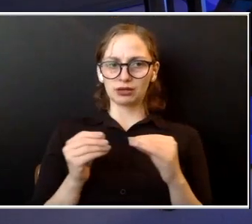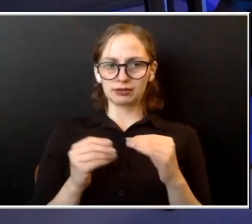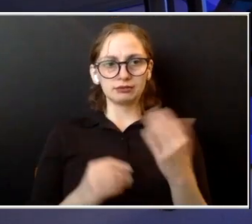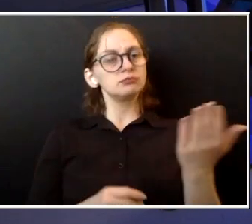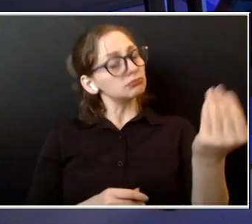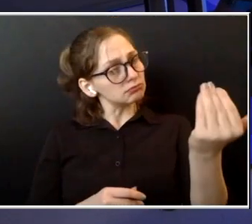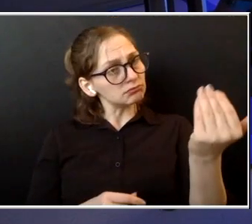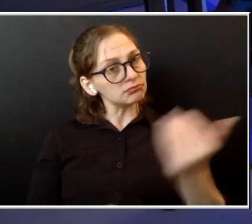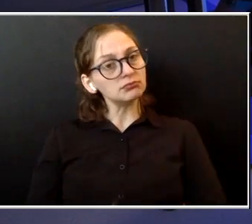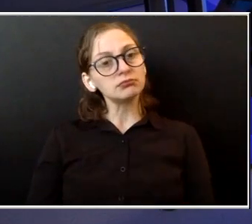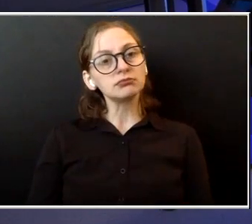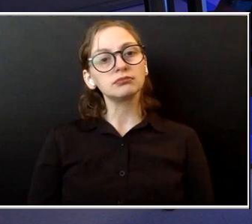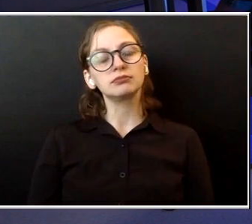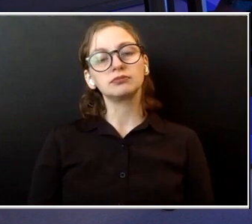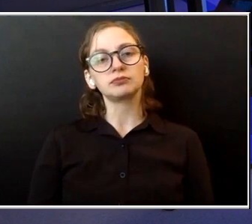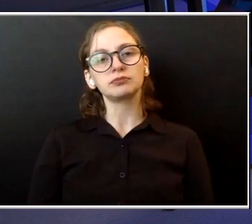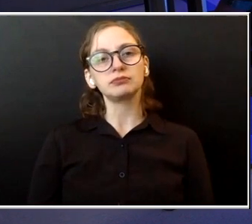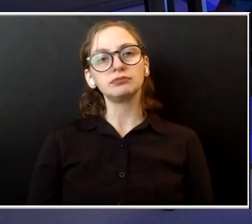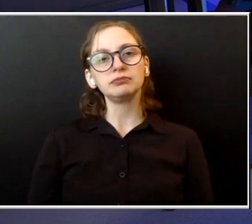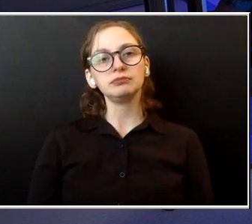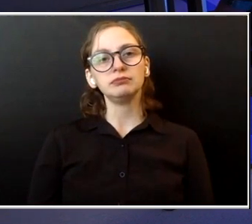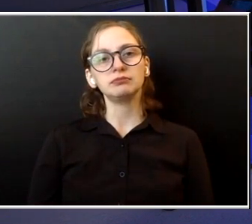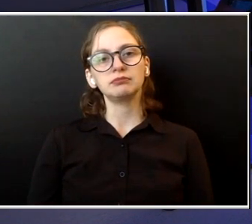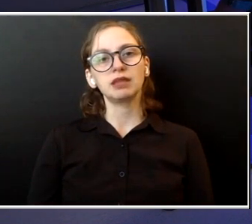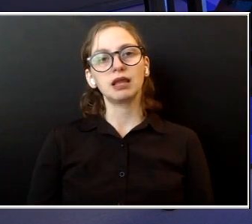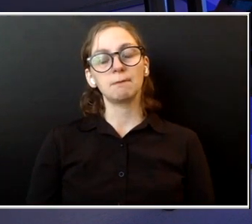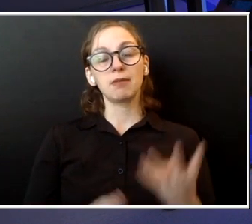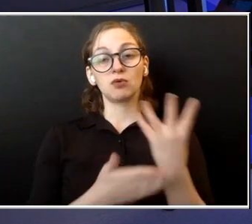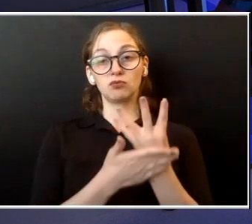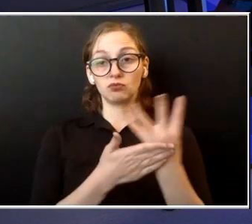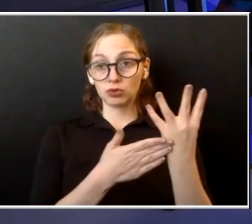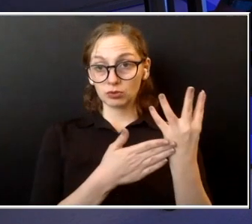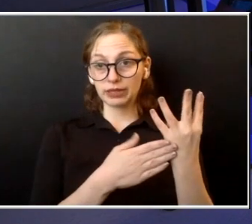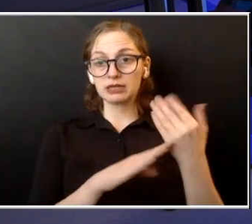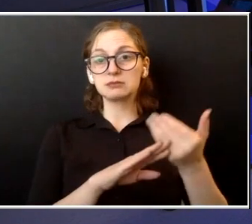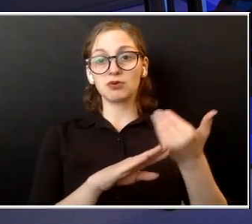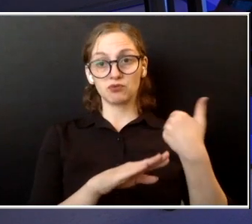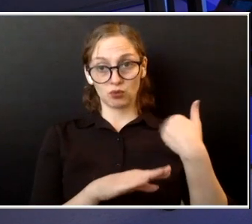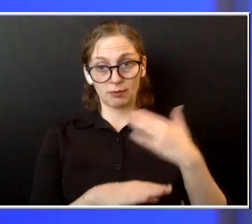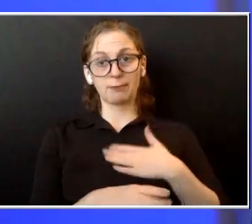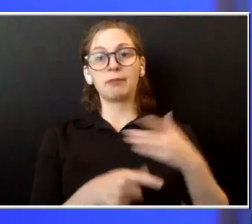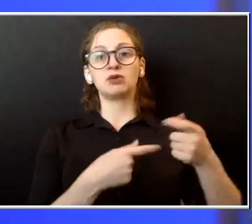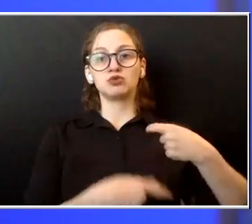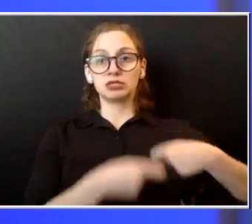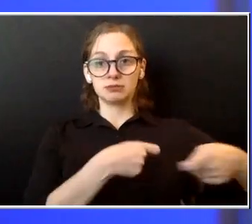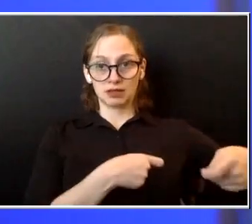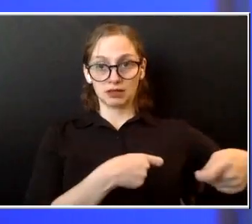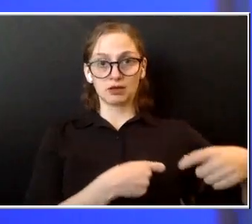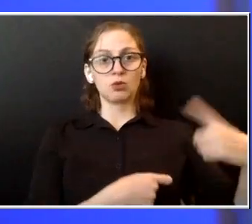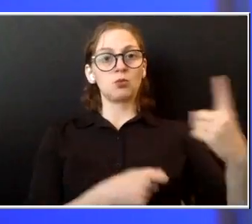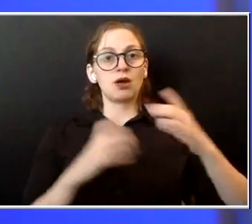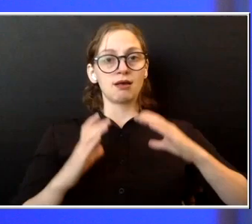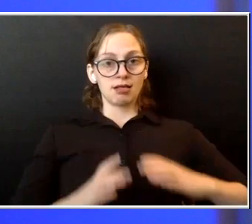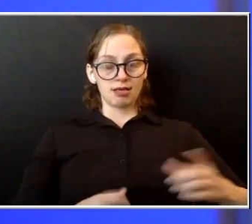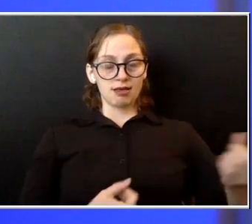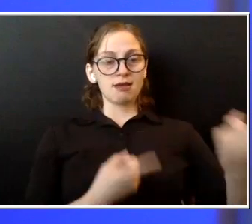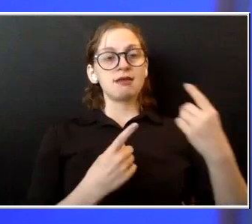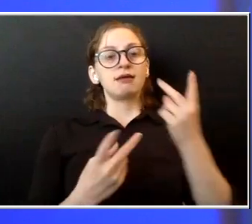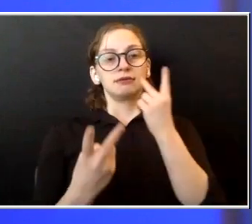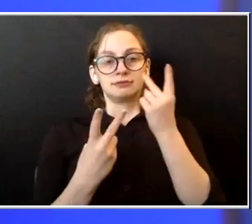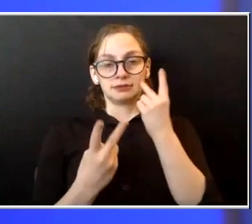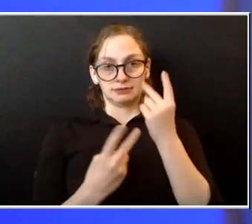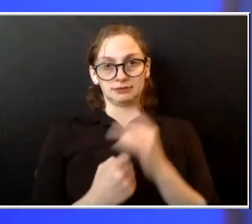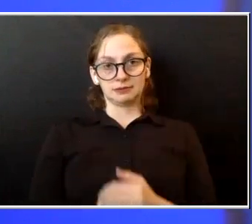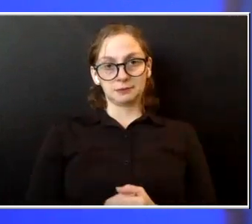About 4 weeks prior to my transplant, I had a client come to visit me. And we were